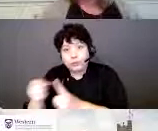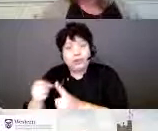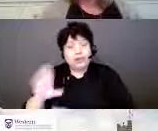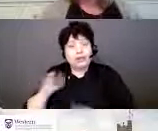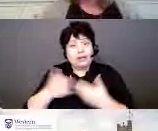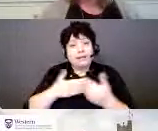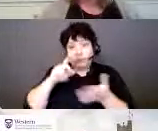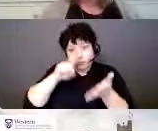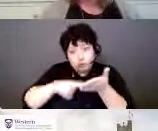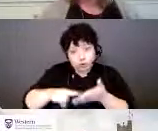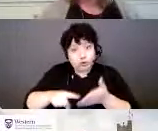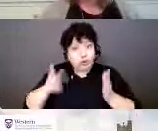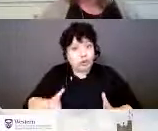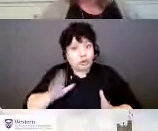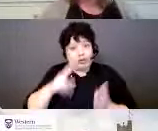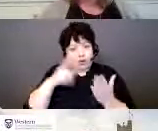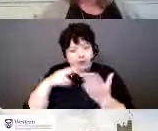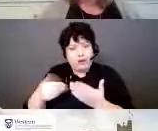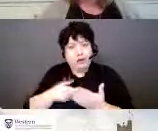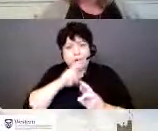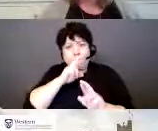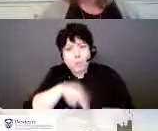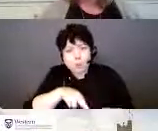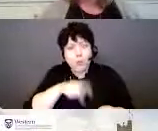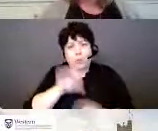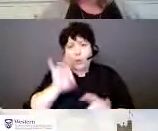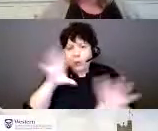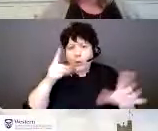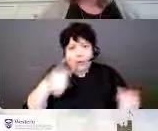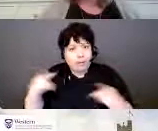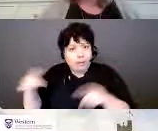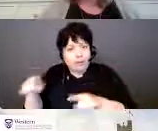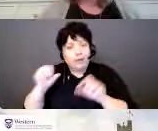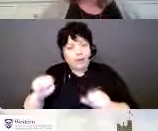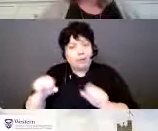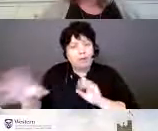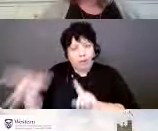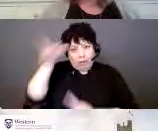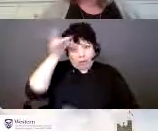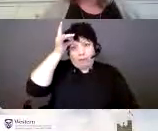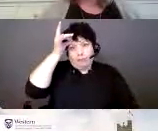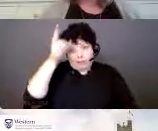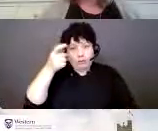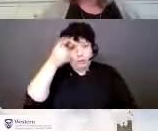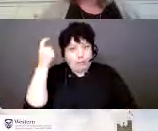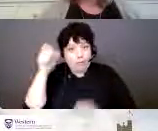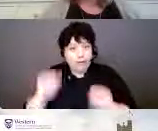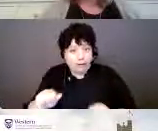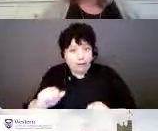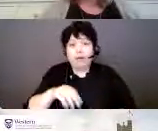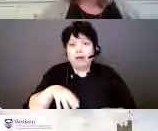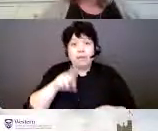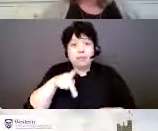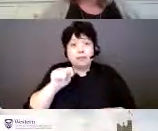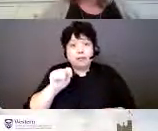terrible things that happen to people, you can suffer from vicarious trauma, which means that you will develop PTSD the same way your